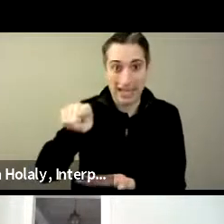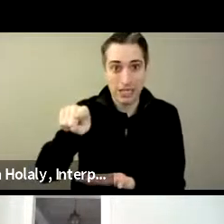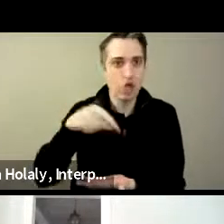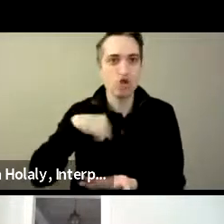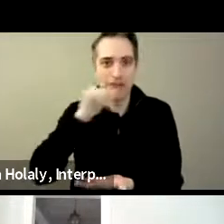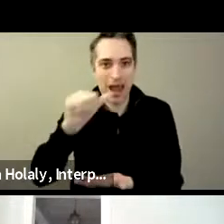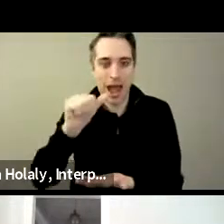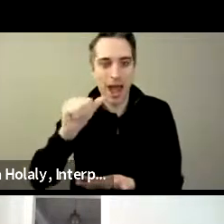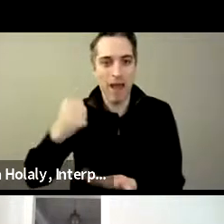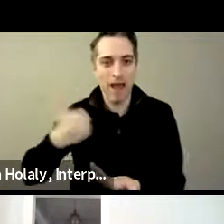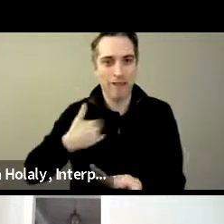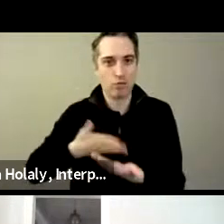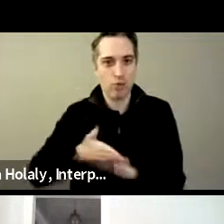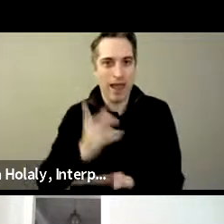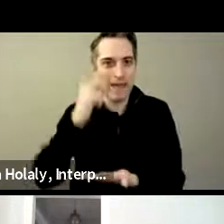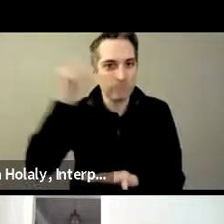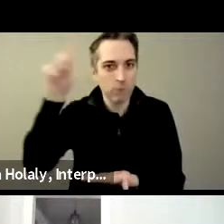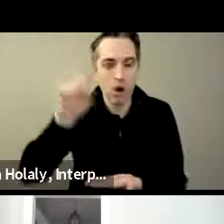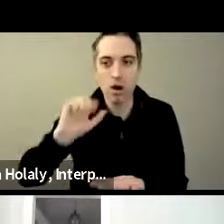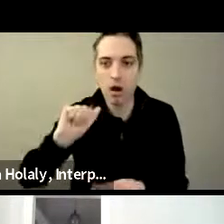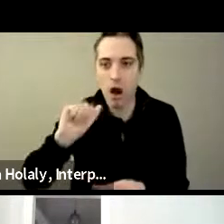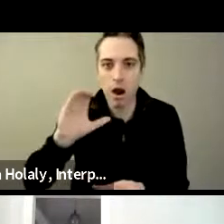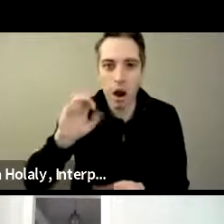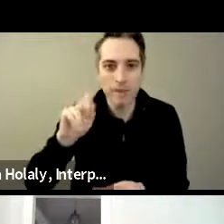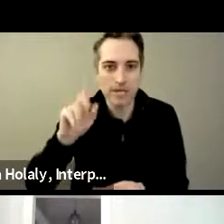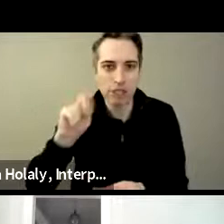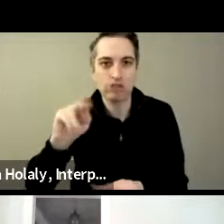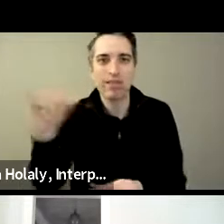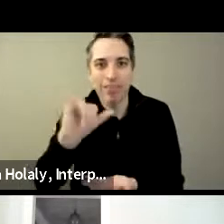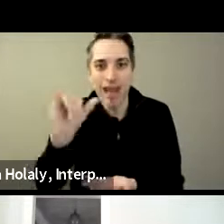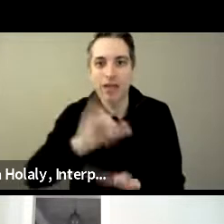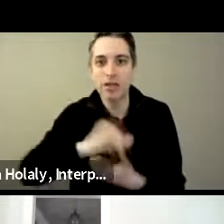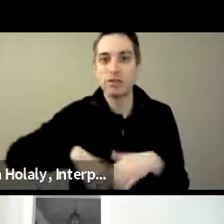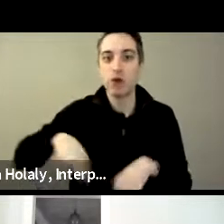accommodation for such things as a railing for egress